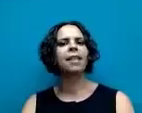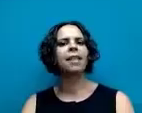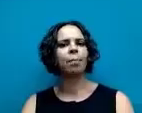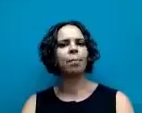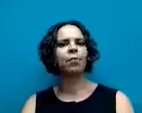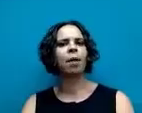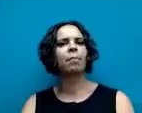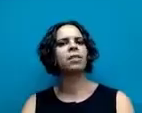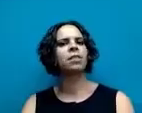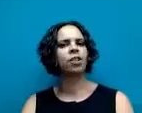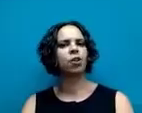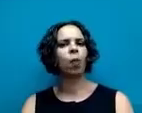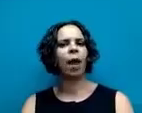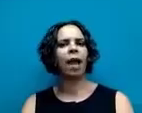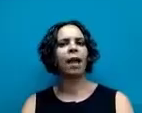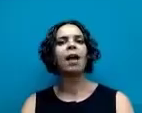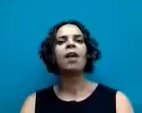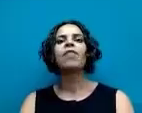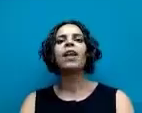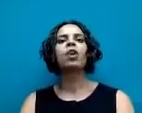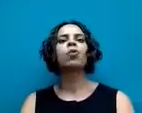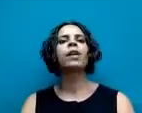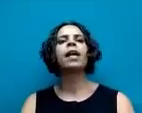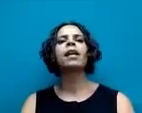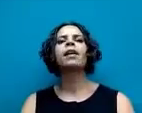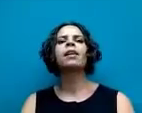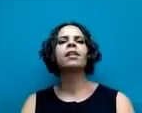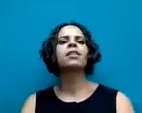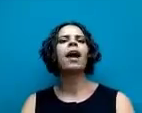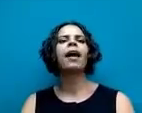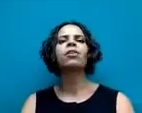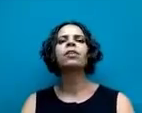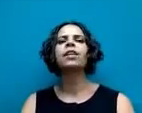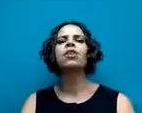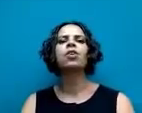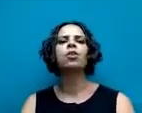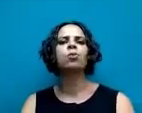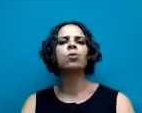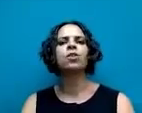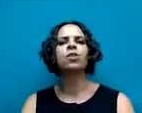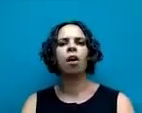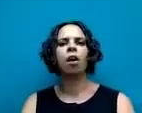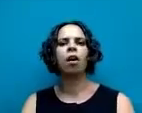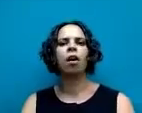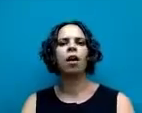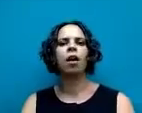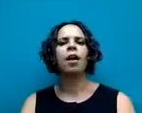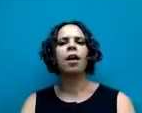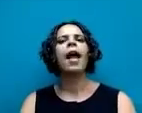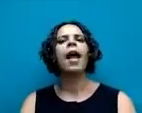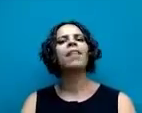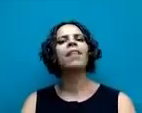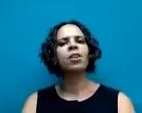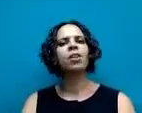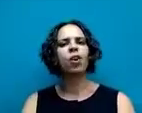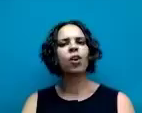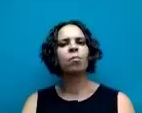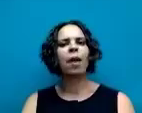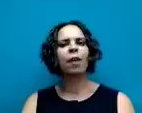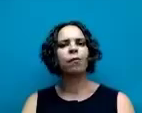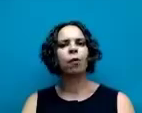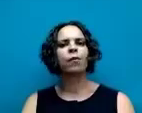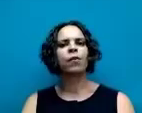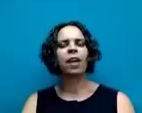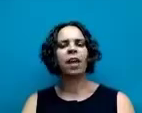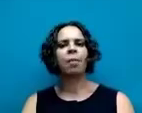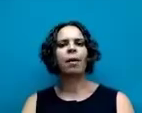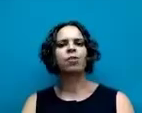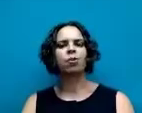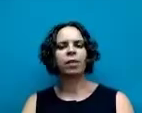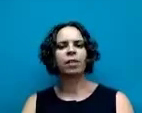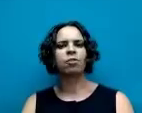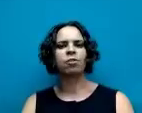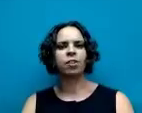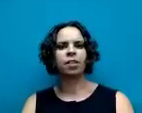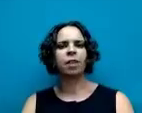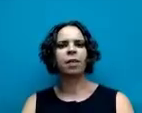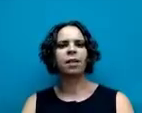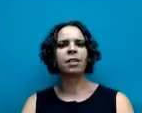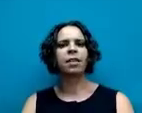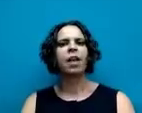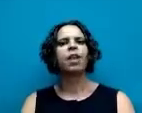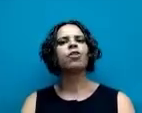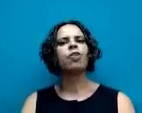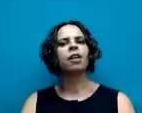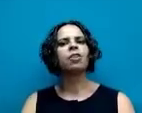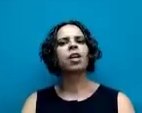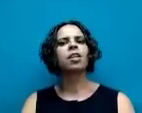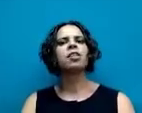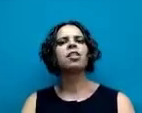and sampled them in such a way that it created an entirely new song. And that's a good metaphor for thinking about your research